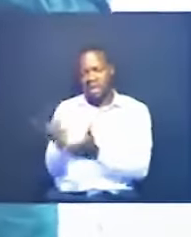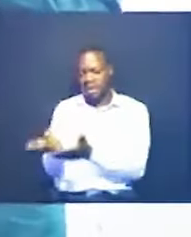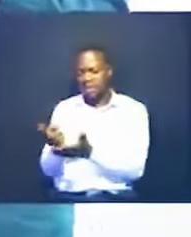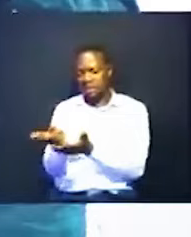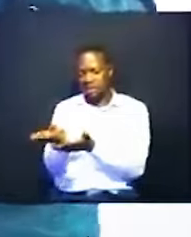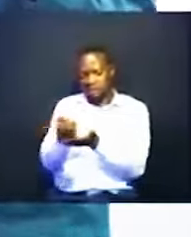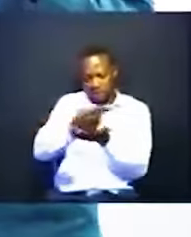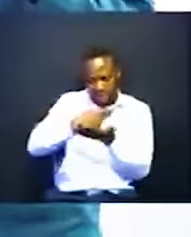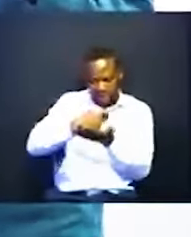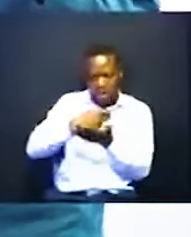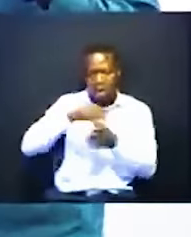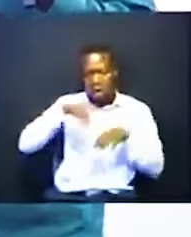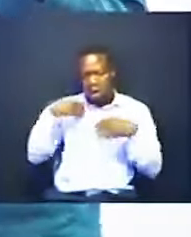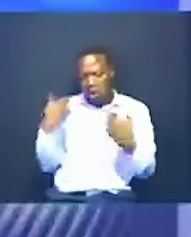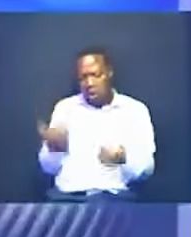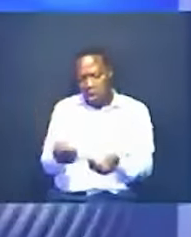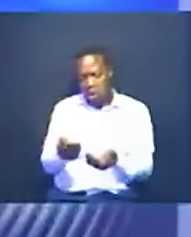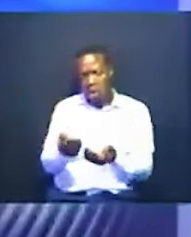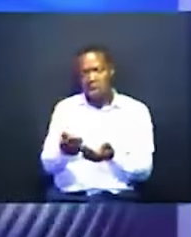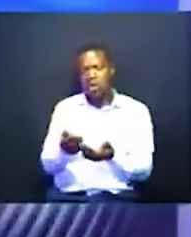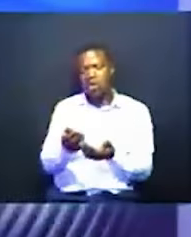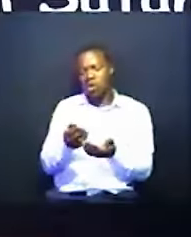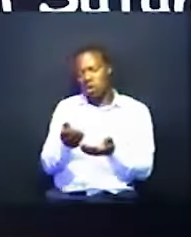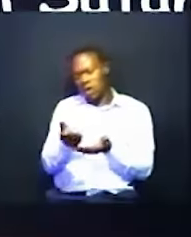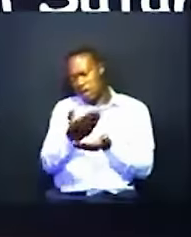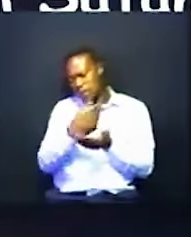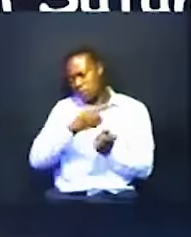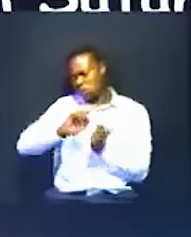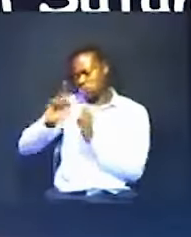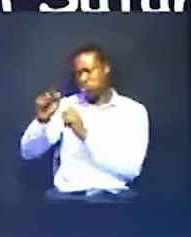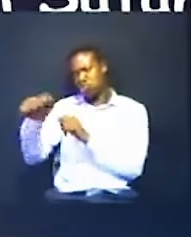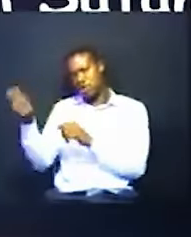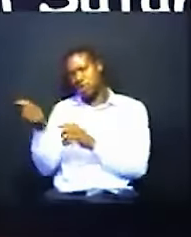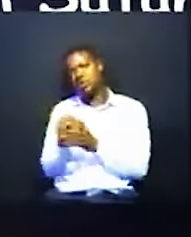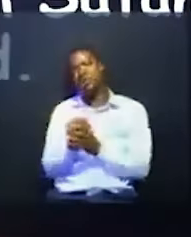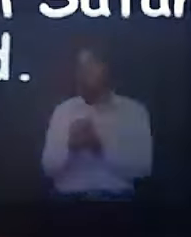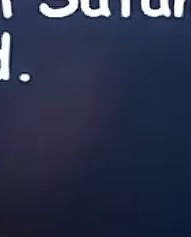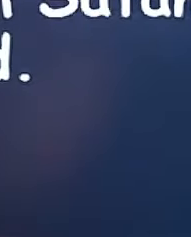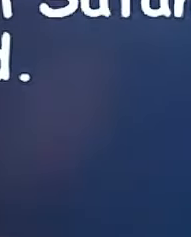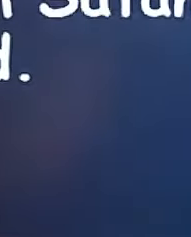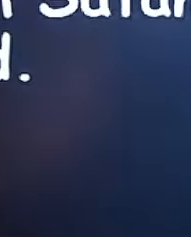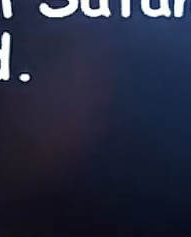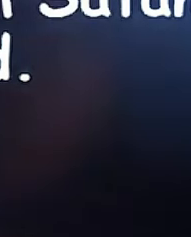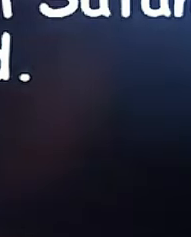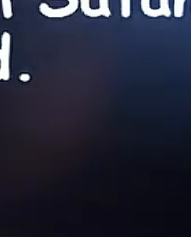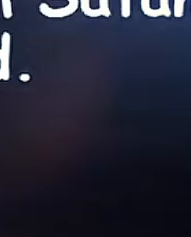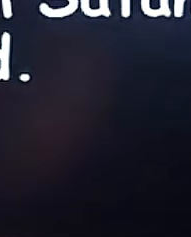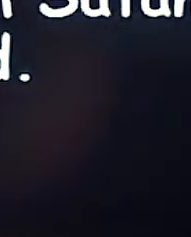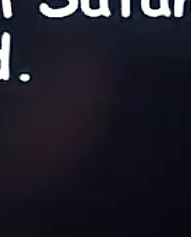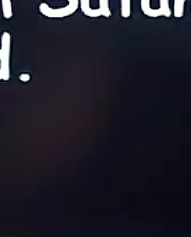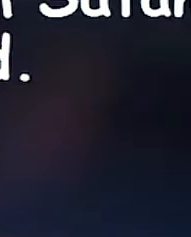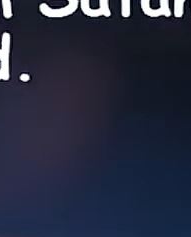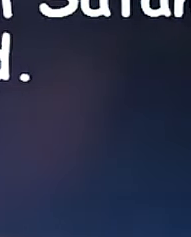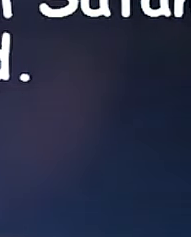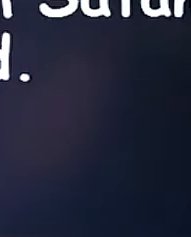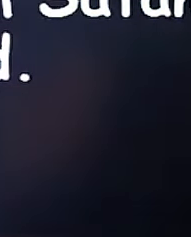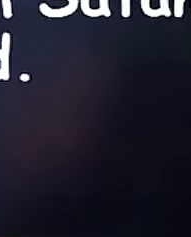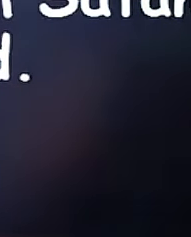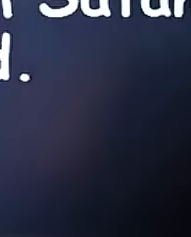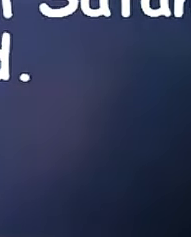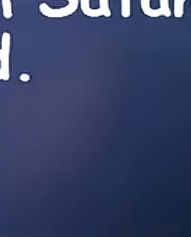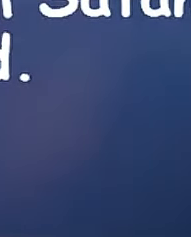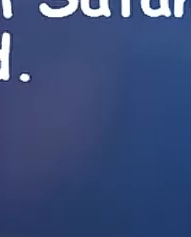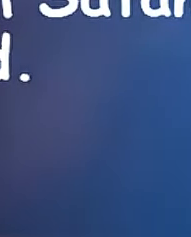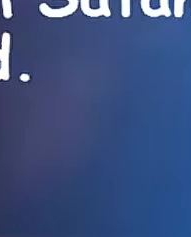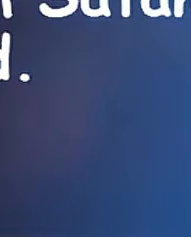return. And they say, but real repentance, according to scripture, is turning from darkness